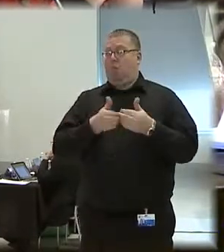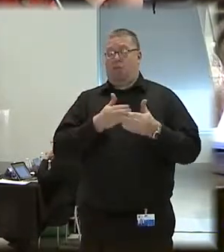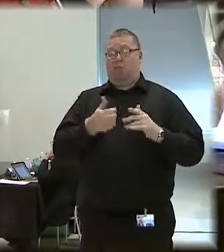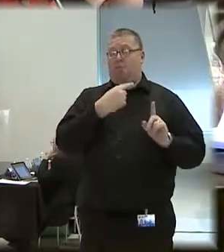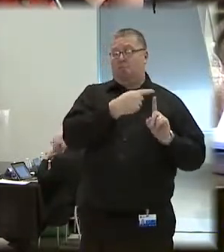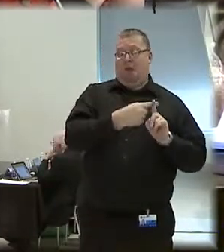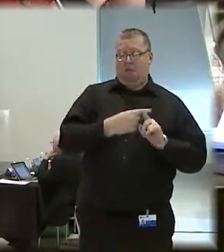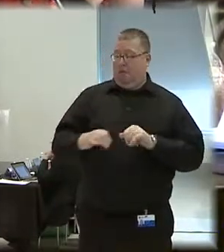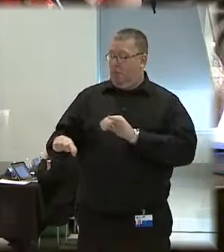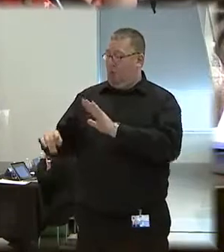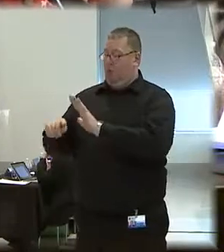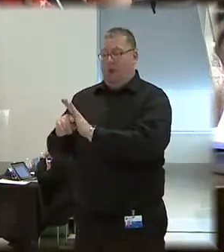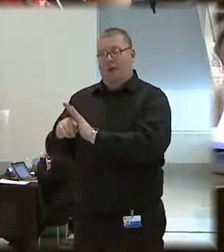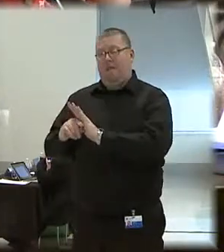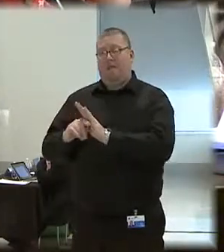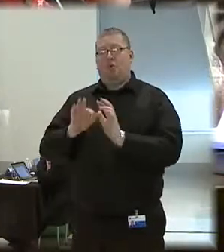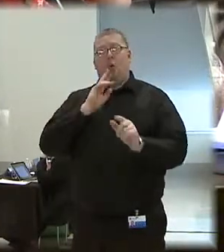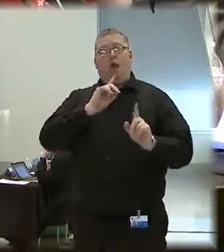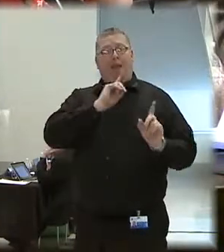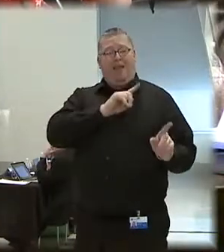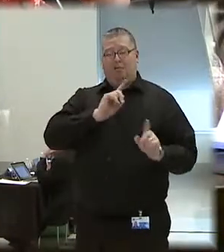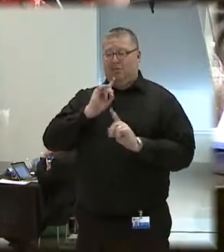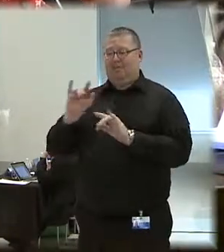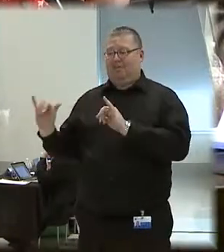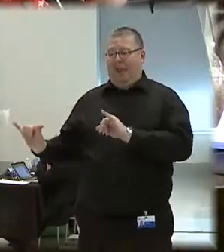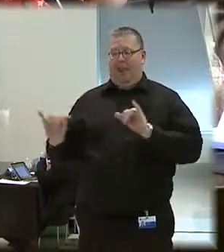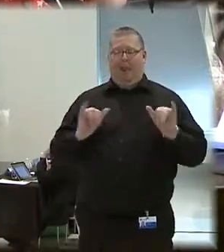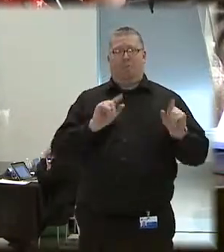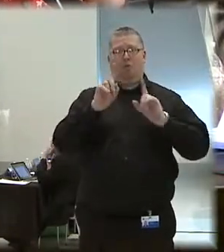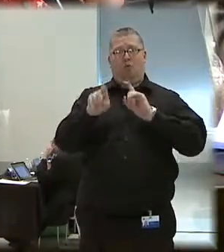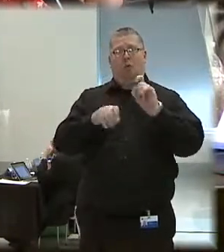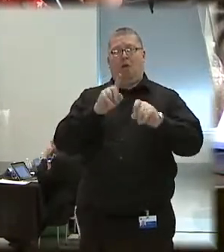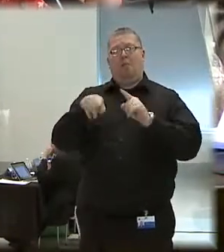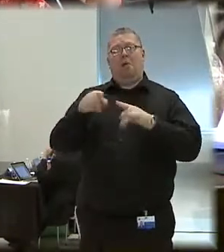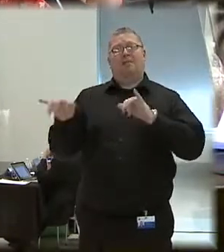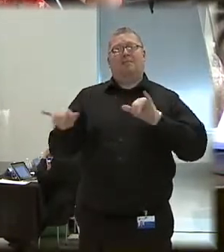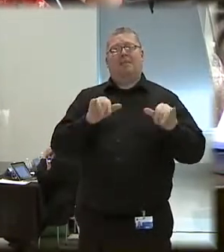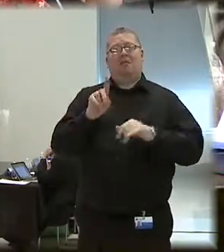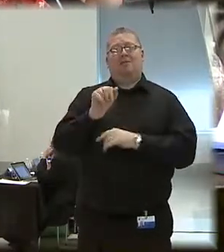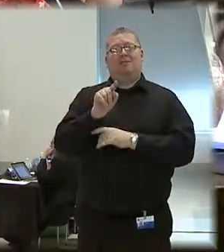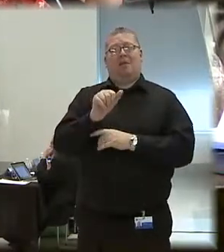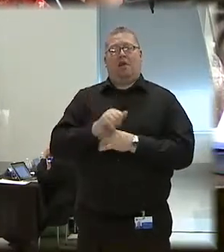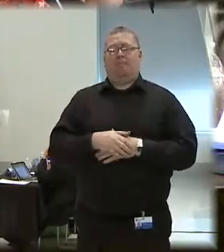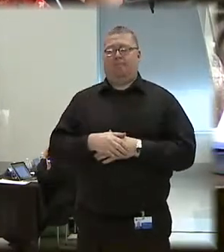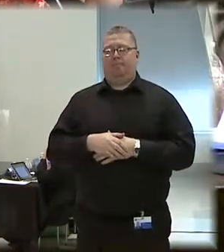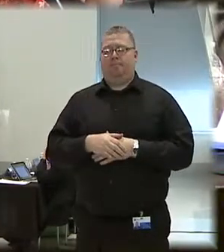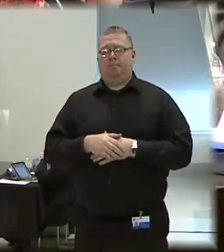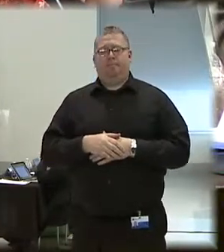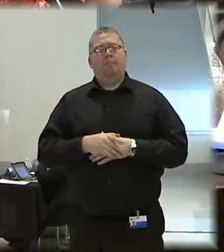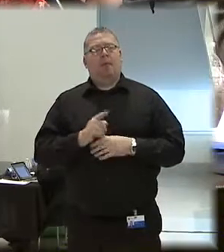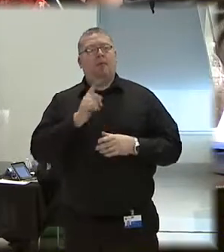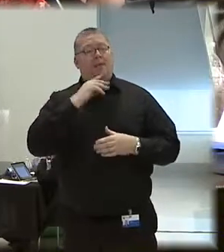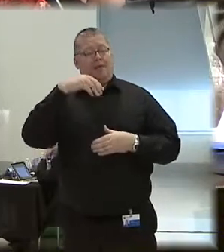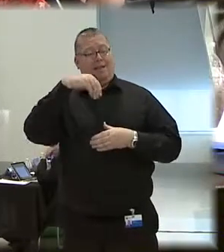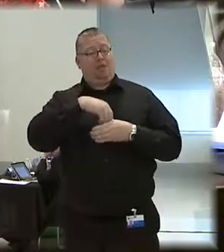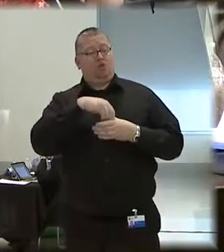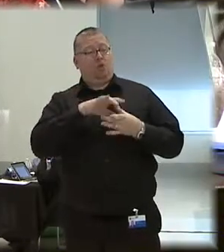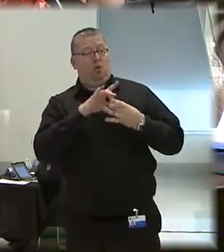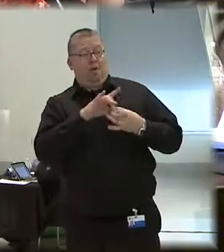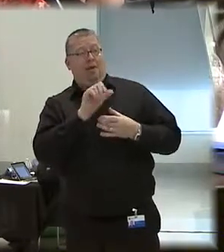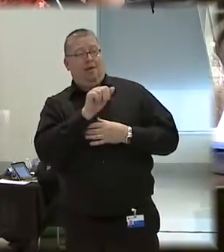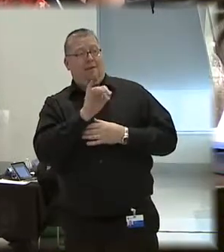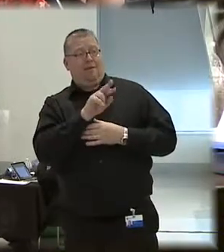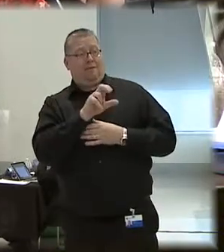or negative, you're answering the same questions about the same data. Well, the internal affairs investigations are going to have